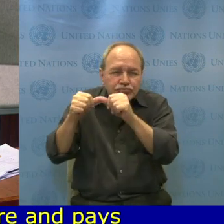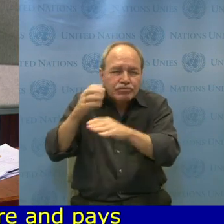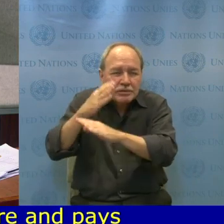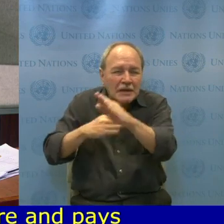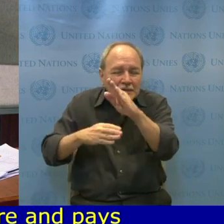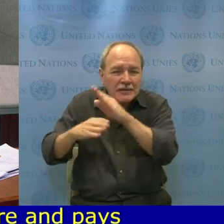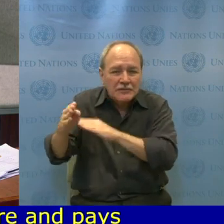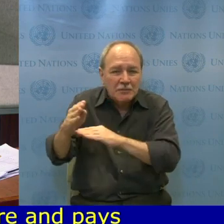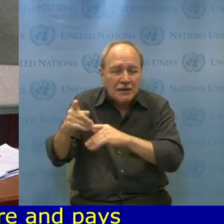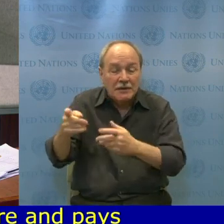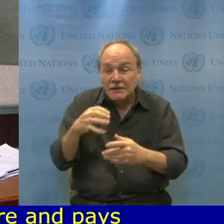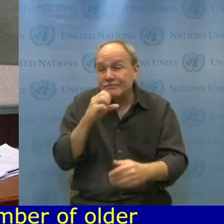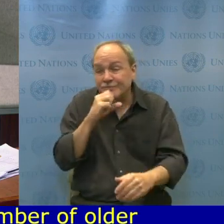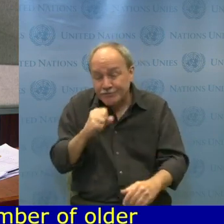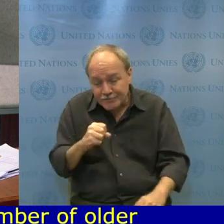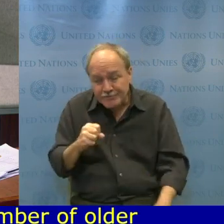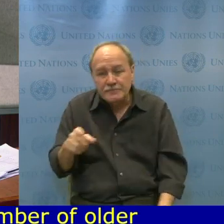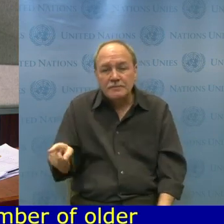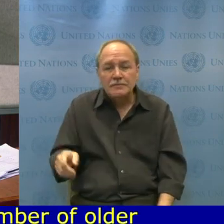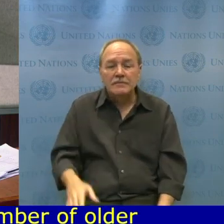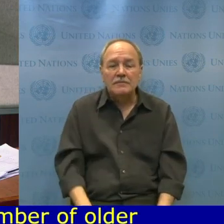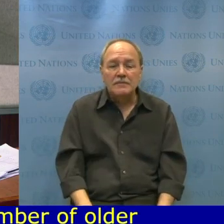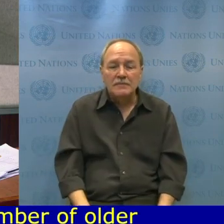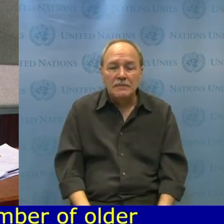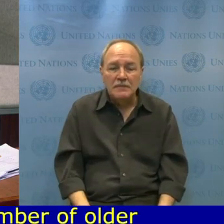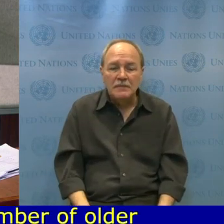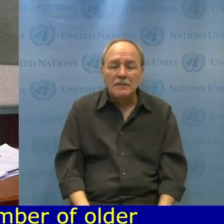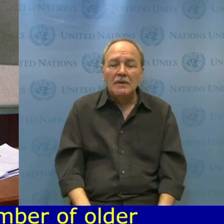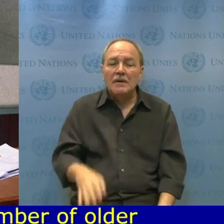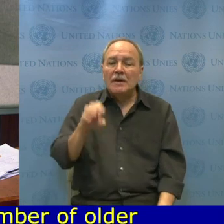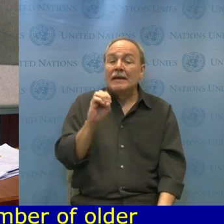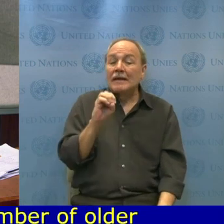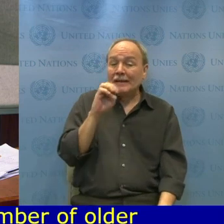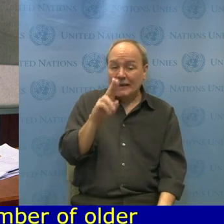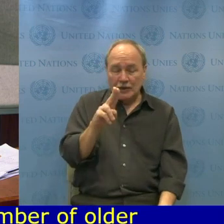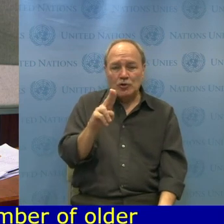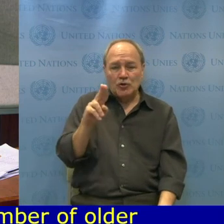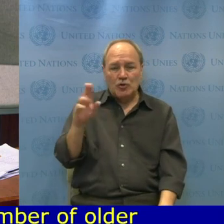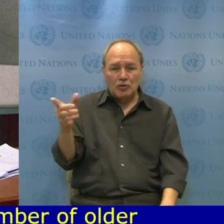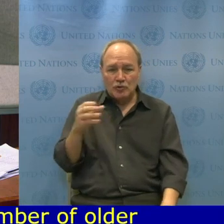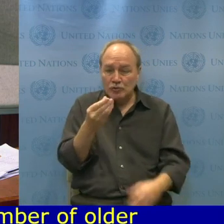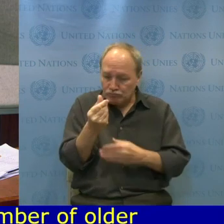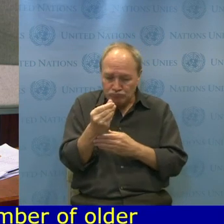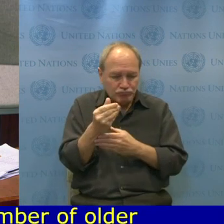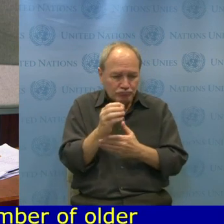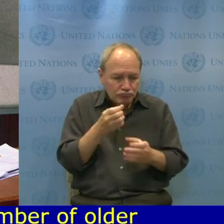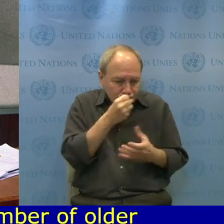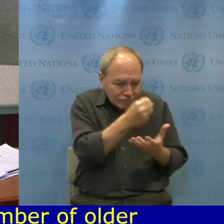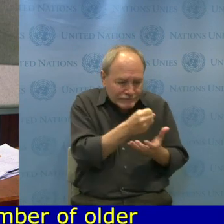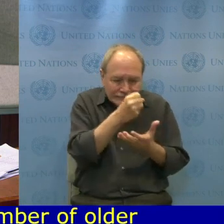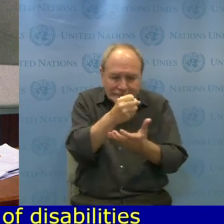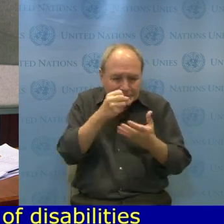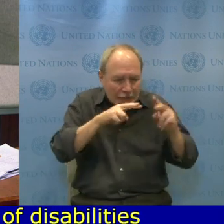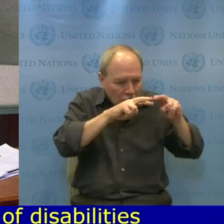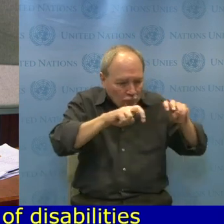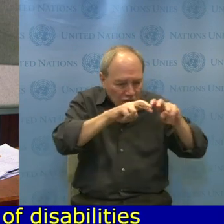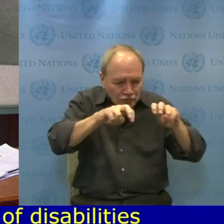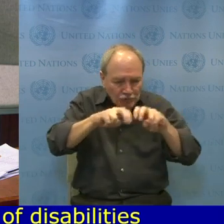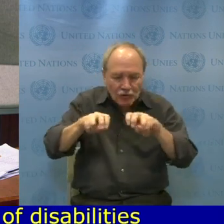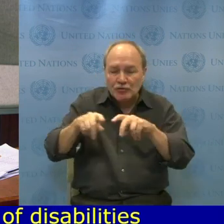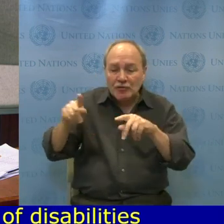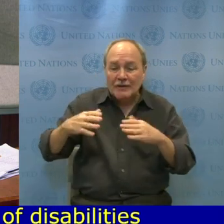has invested through Horizon 2020 programme million funding for research that concerns disability and